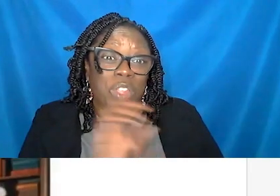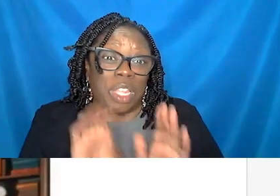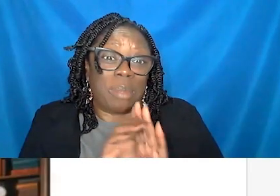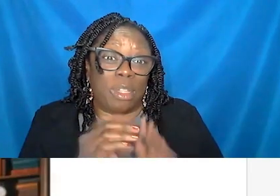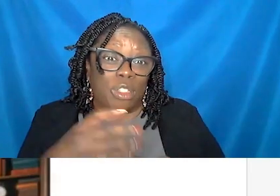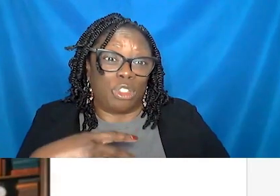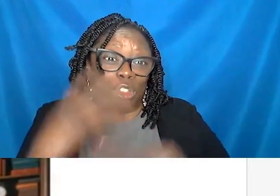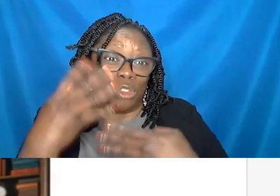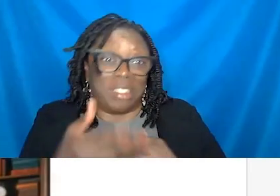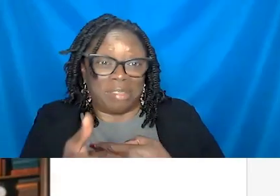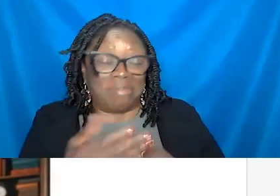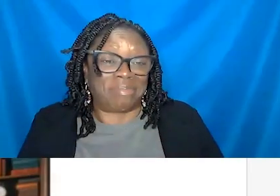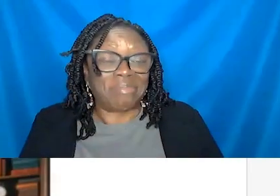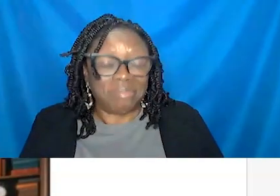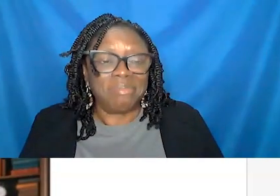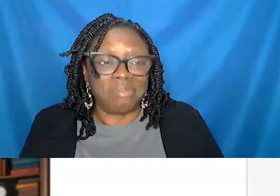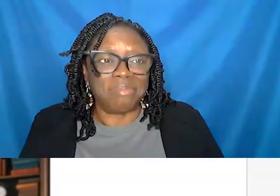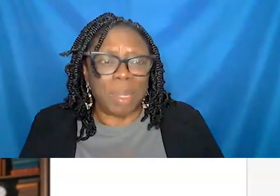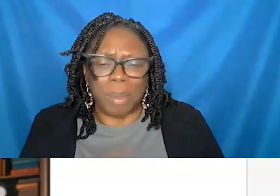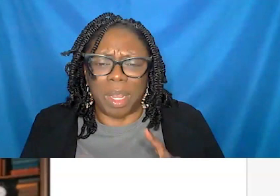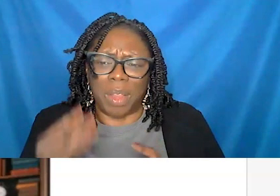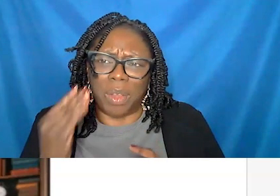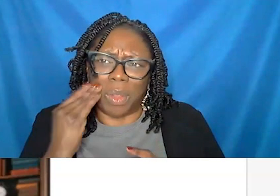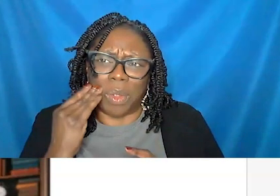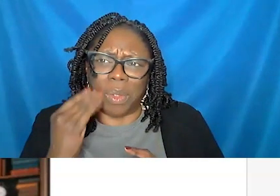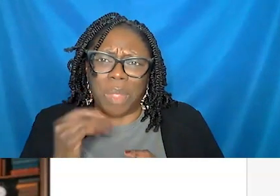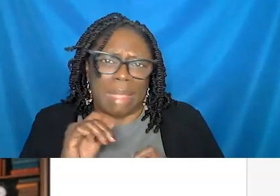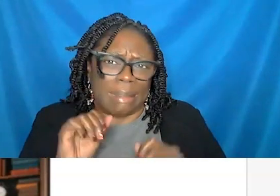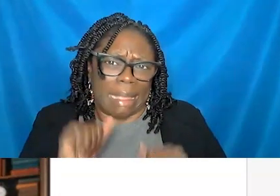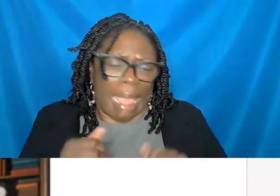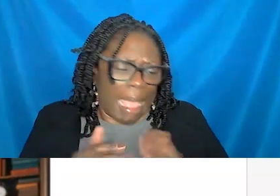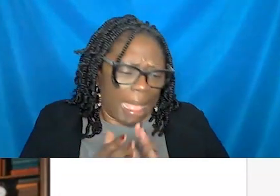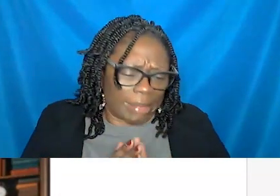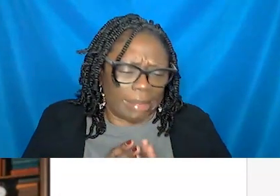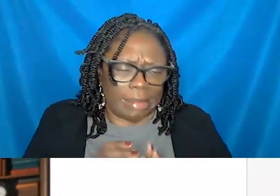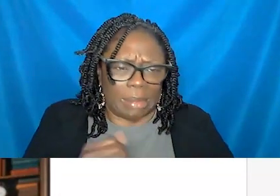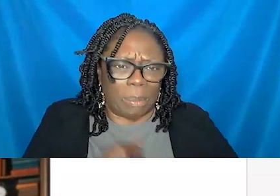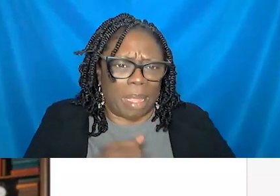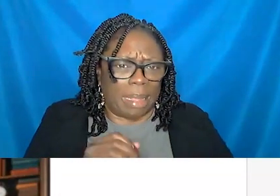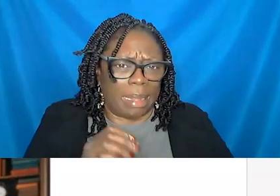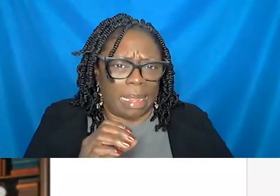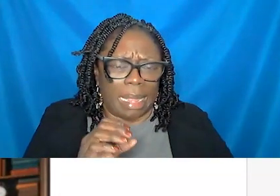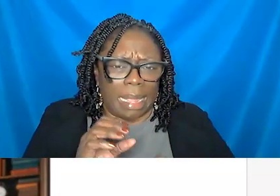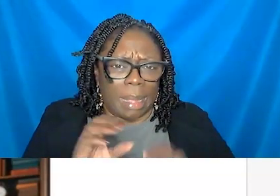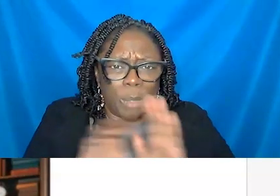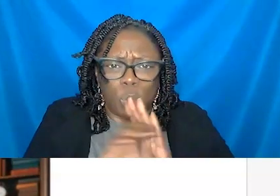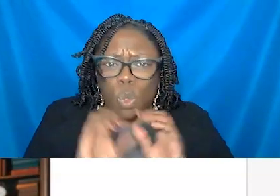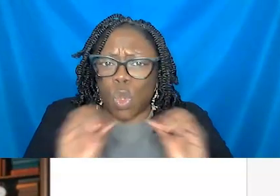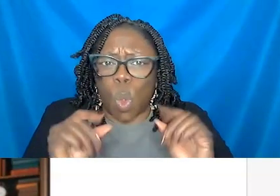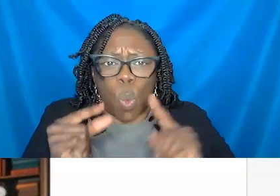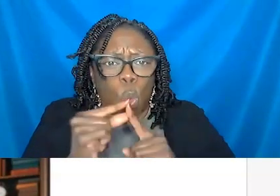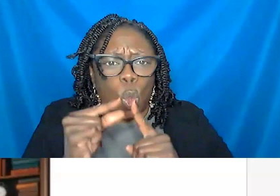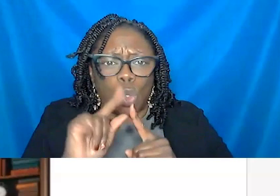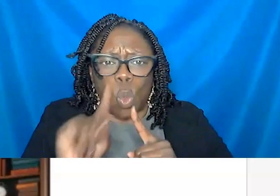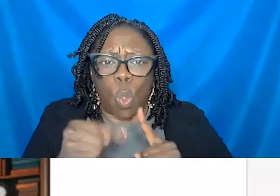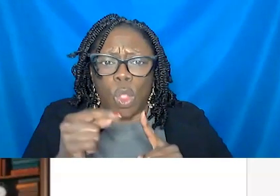generation. But I know I could probably even ask it to create an image without any words on it at all. Yeah. So it would just be that